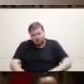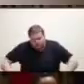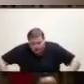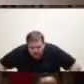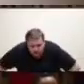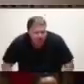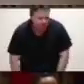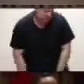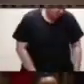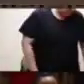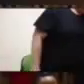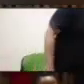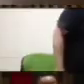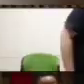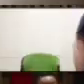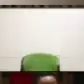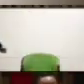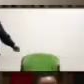Honorable Chair, thank you.